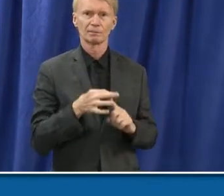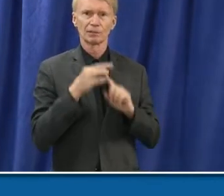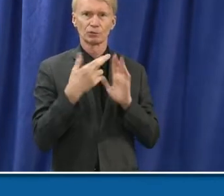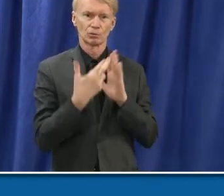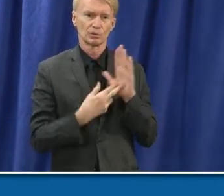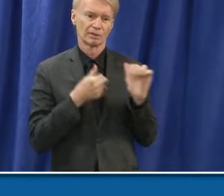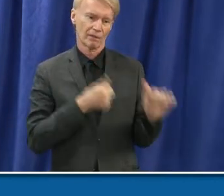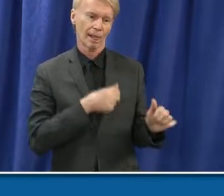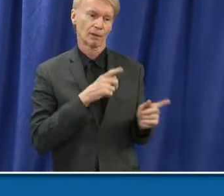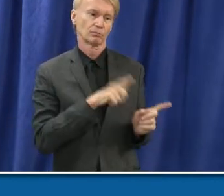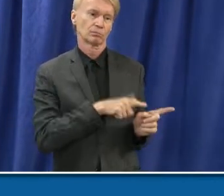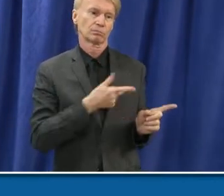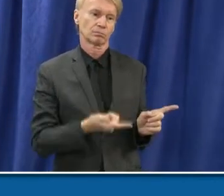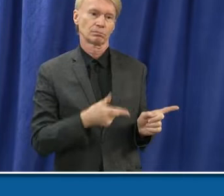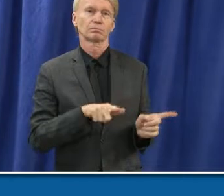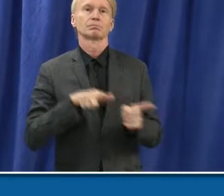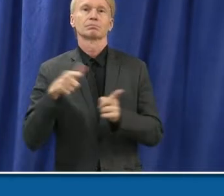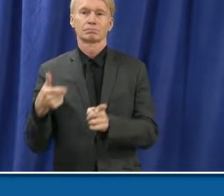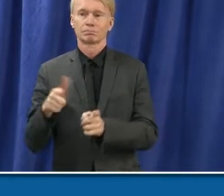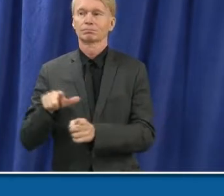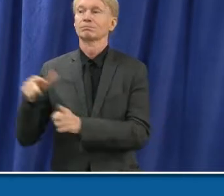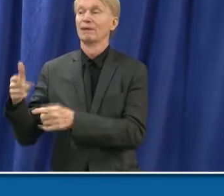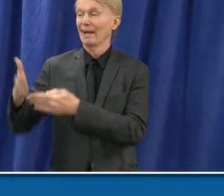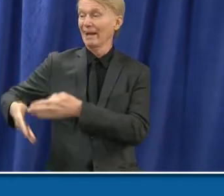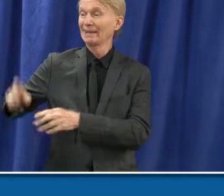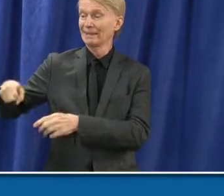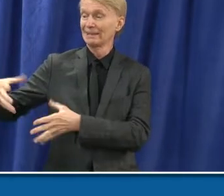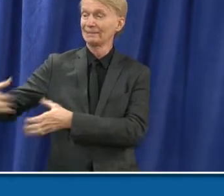it's received at its end user location.